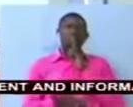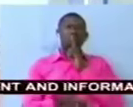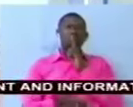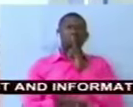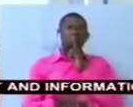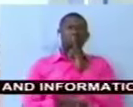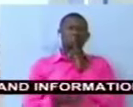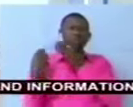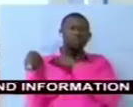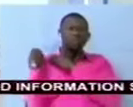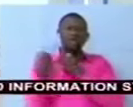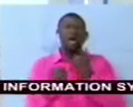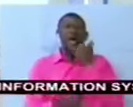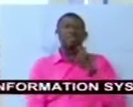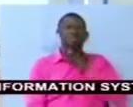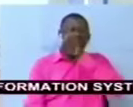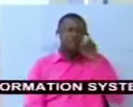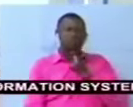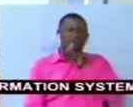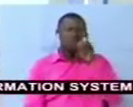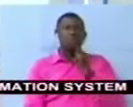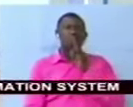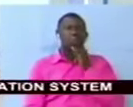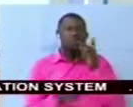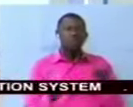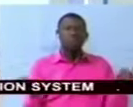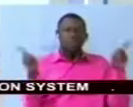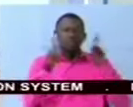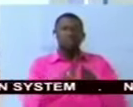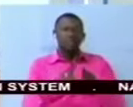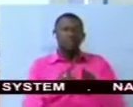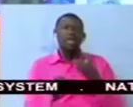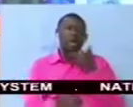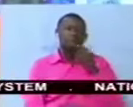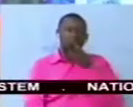questions? Ñan ñoo la doon laaj jamono bobu? Wa Buba,